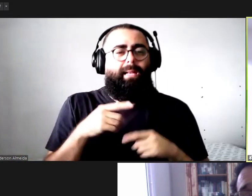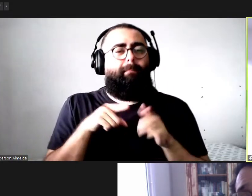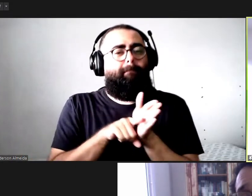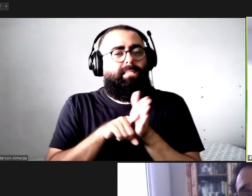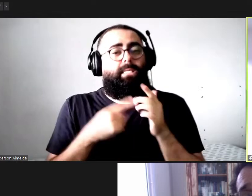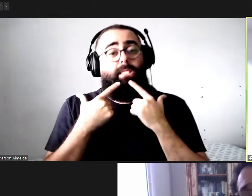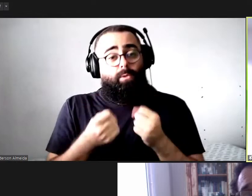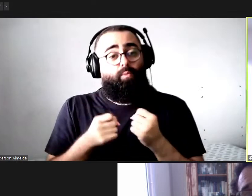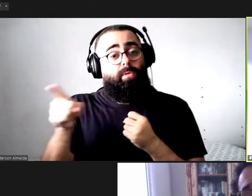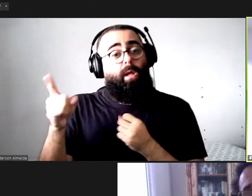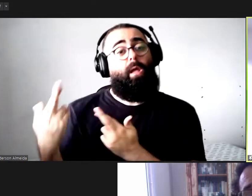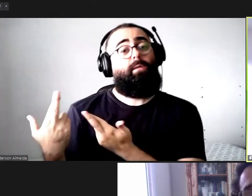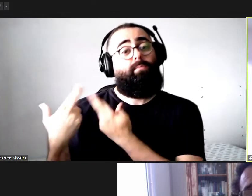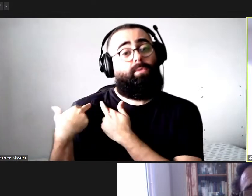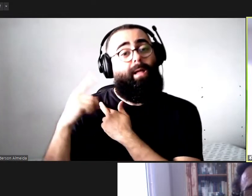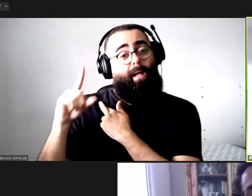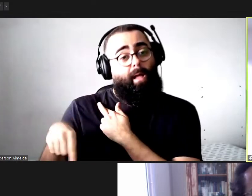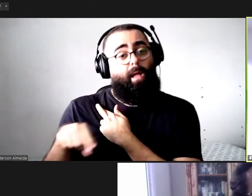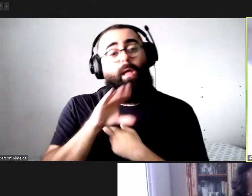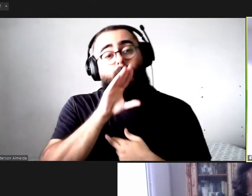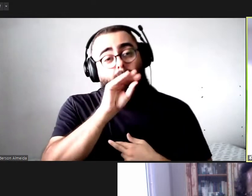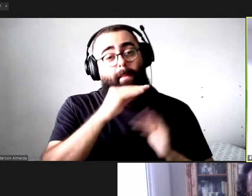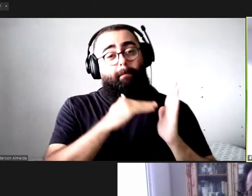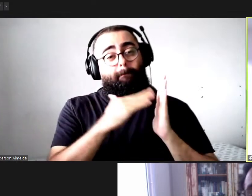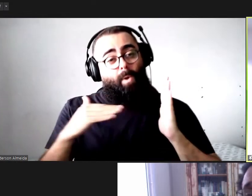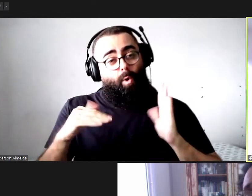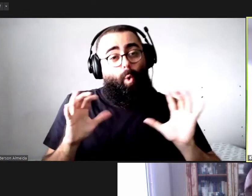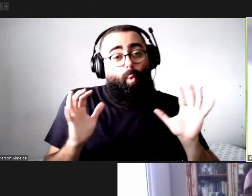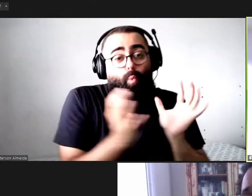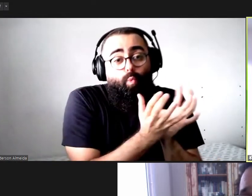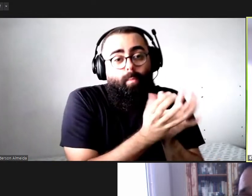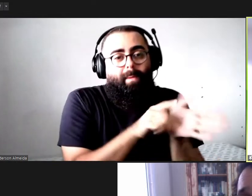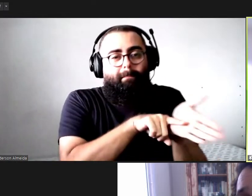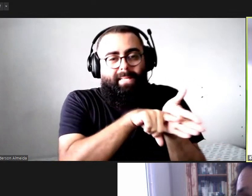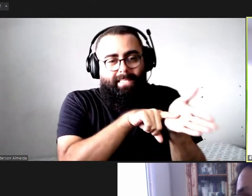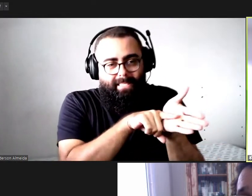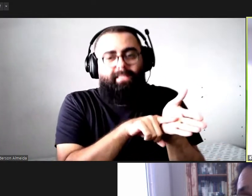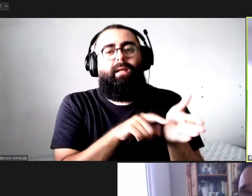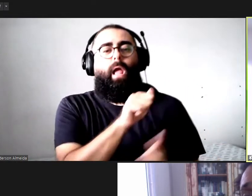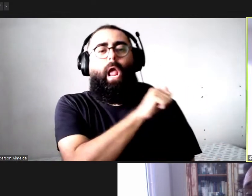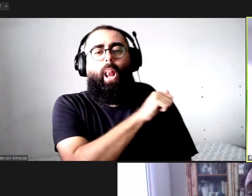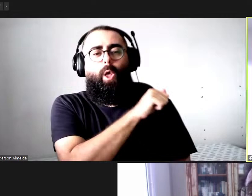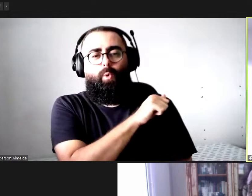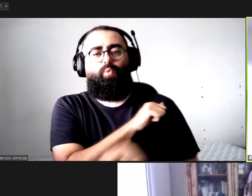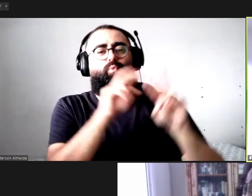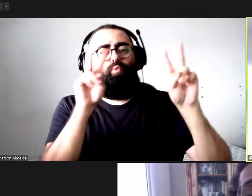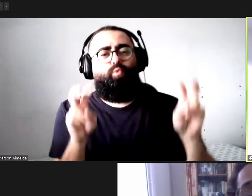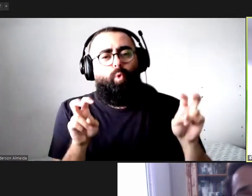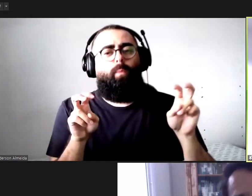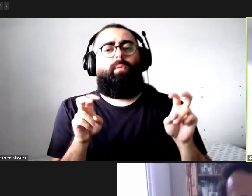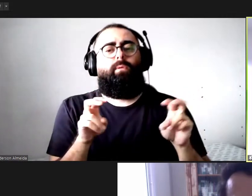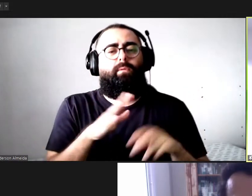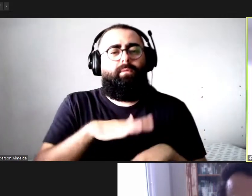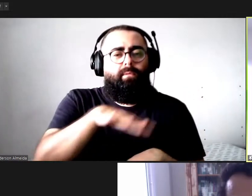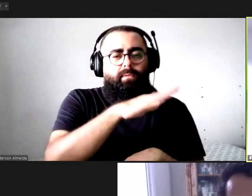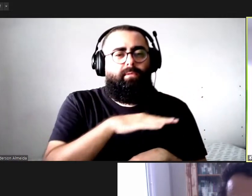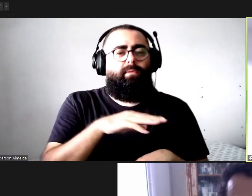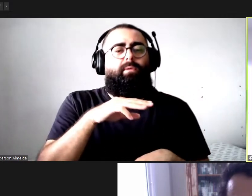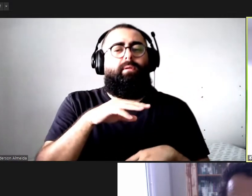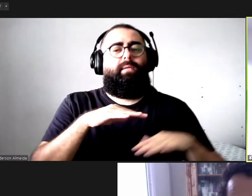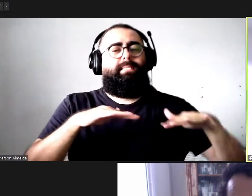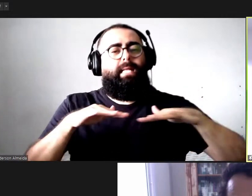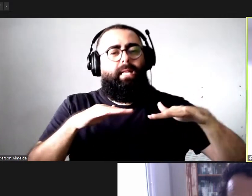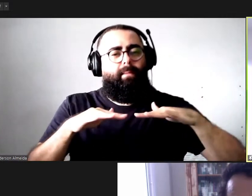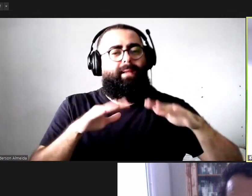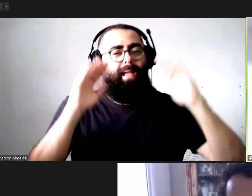the Speech Prosody Studies Group, a team of researchers and students working on dynamical analysis and modeling of speech